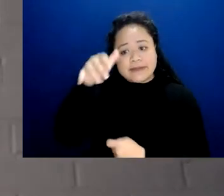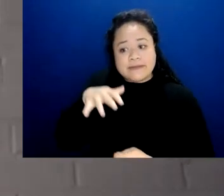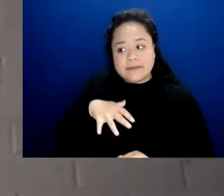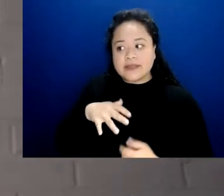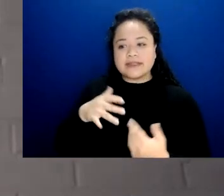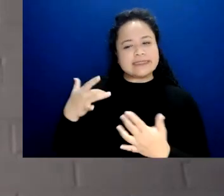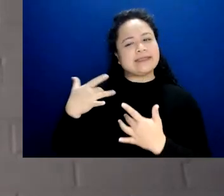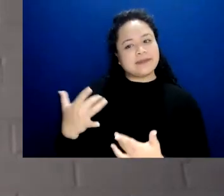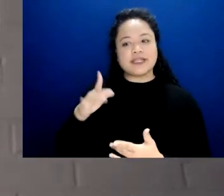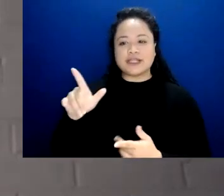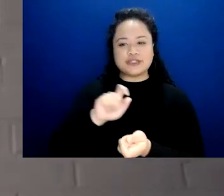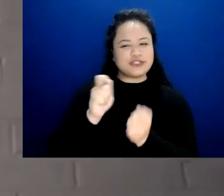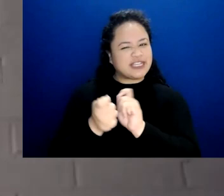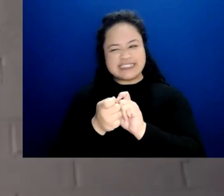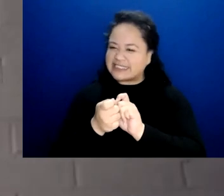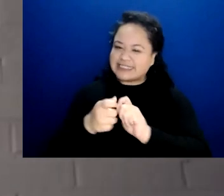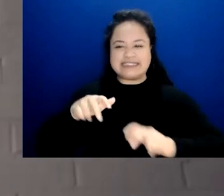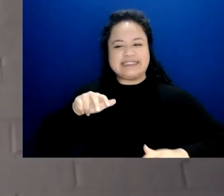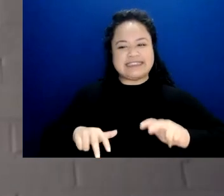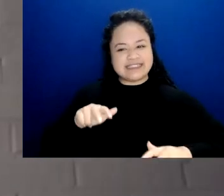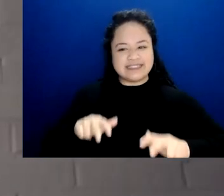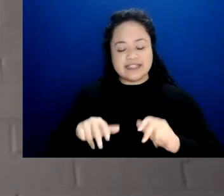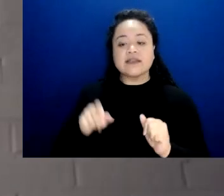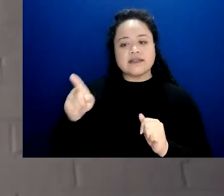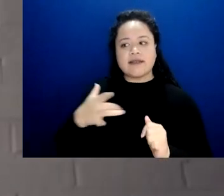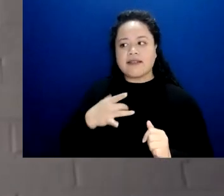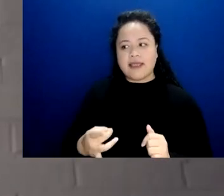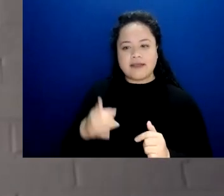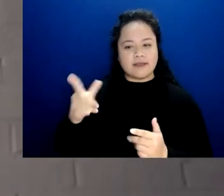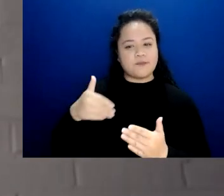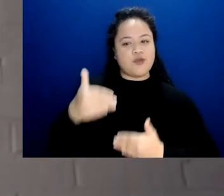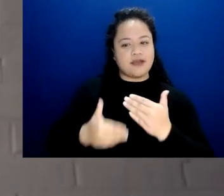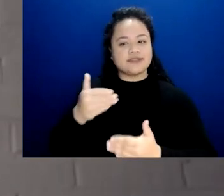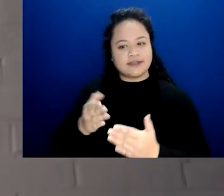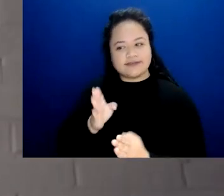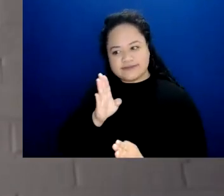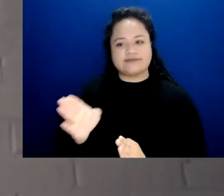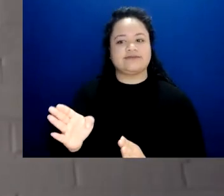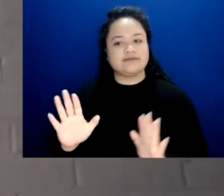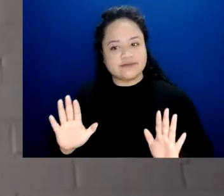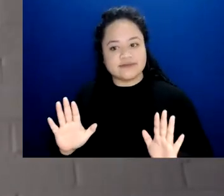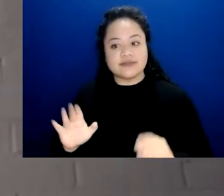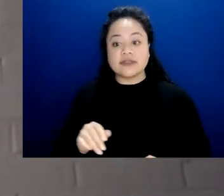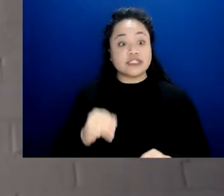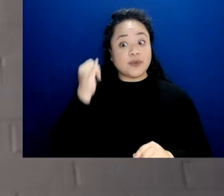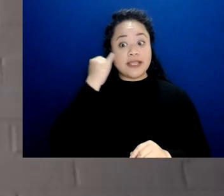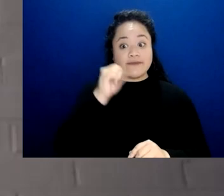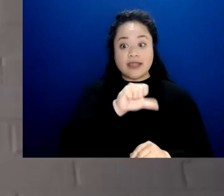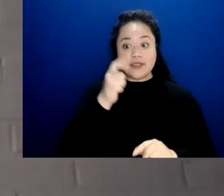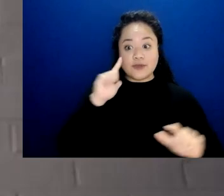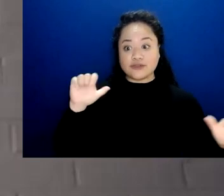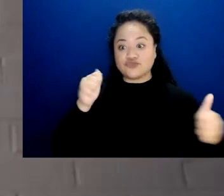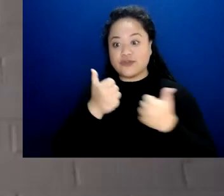regimented processes of things. And so when you have something that kind of jives against that, it doesn't